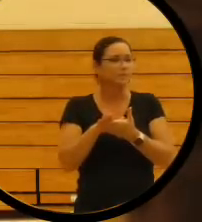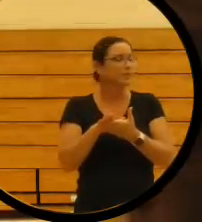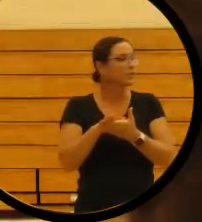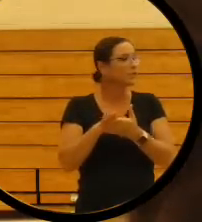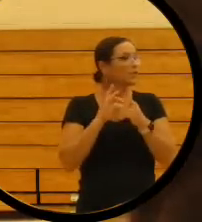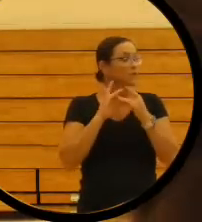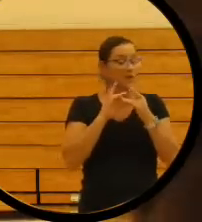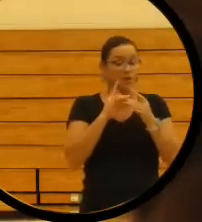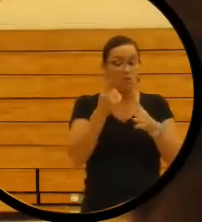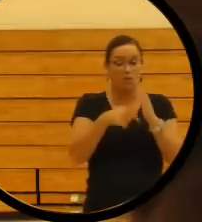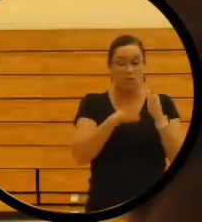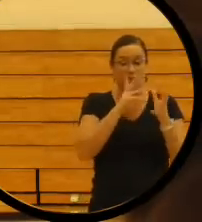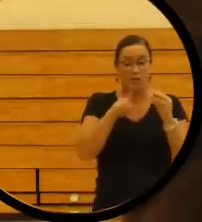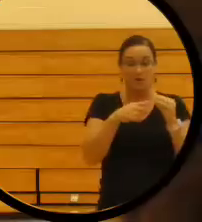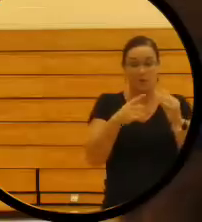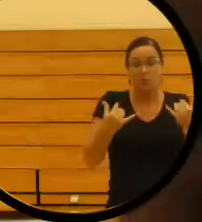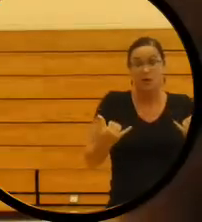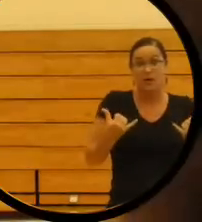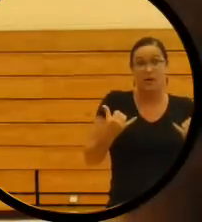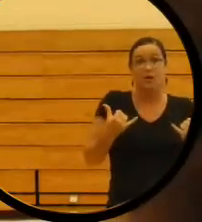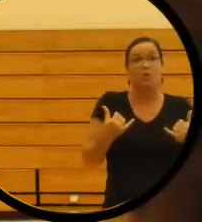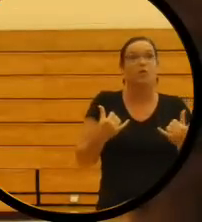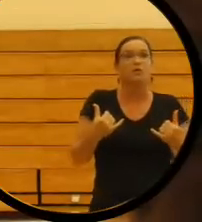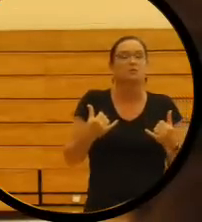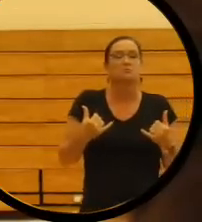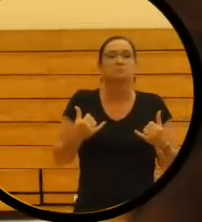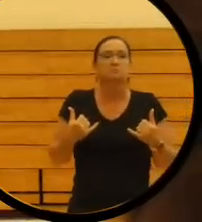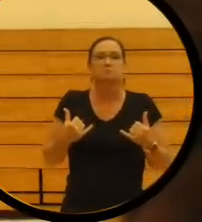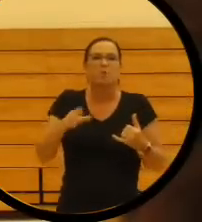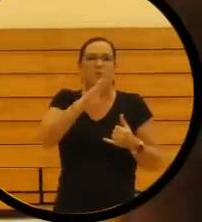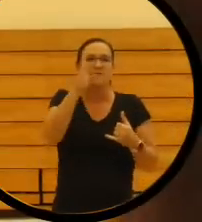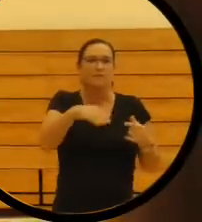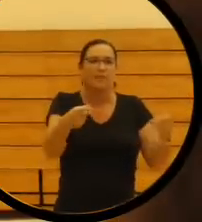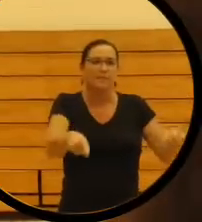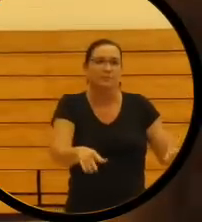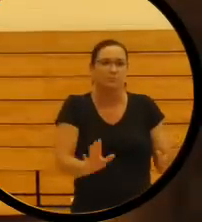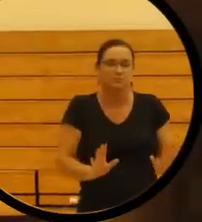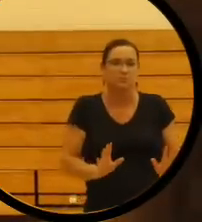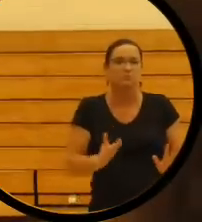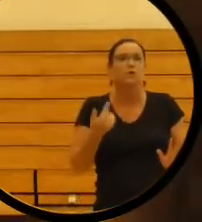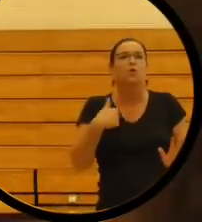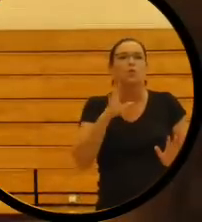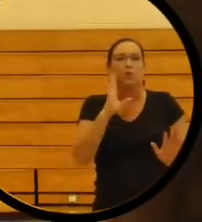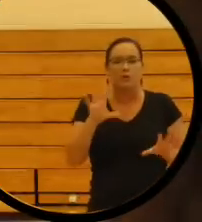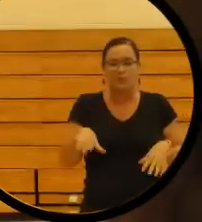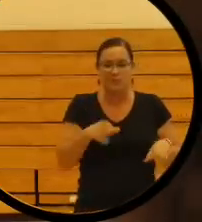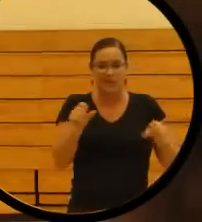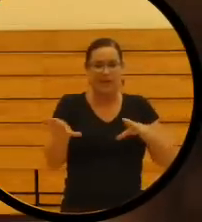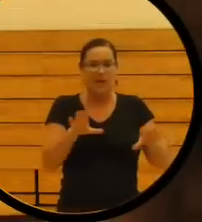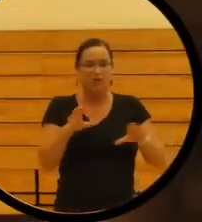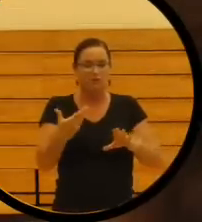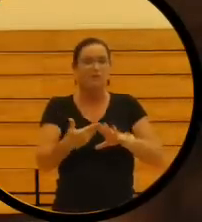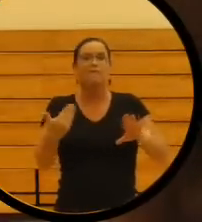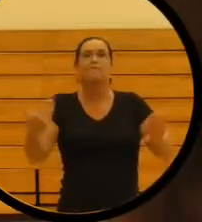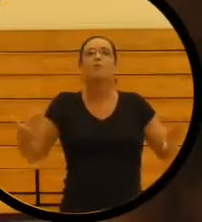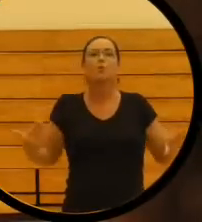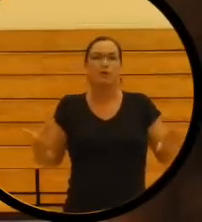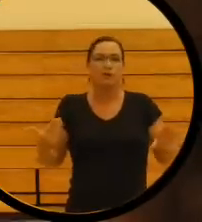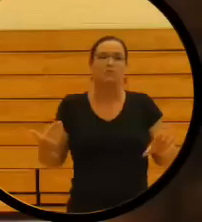Related to what we're talking about today, I'd say it would never happen. We would take action long before